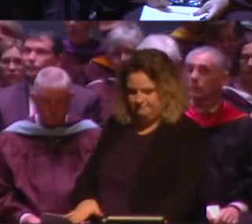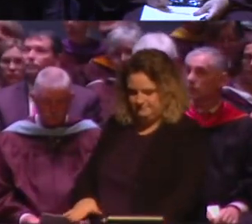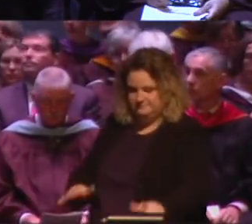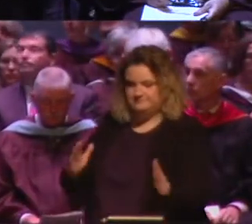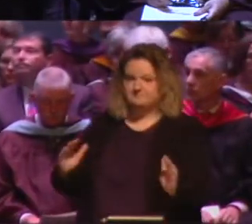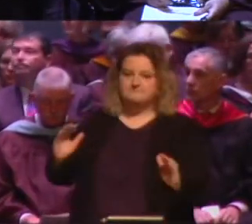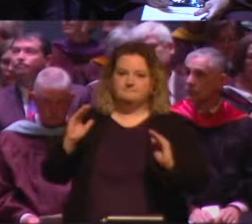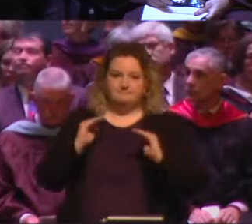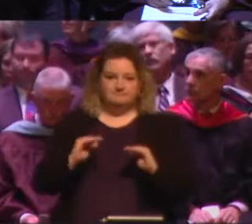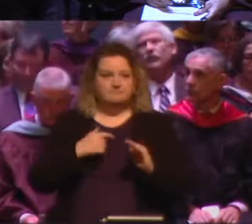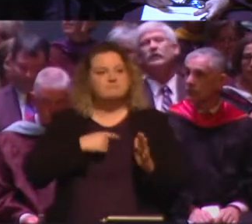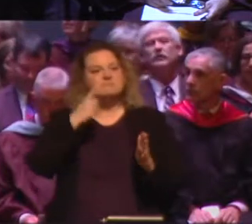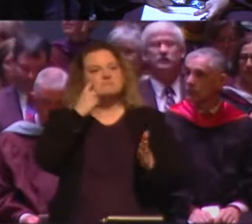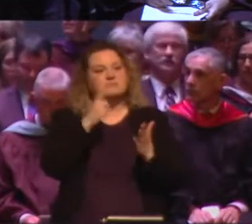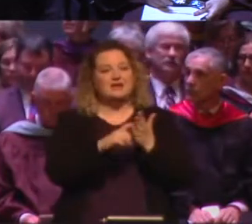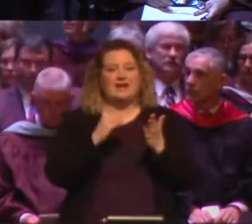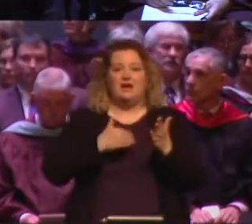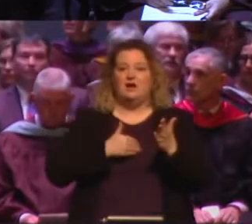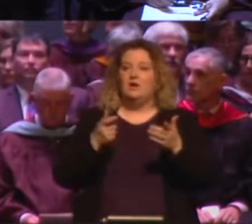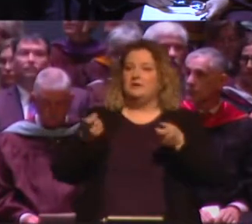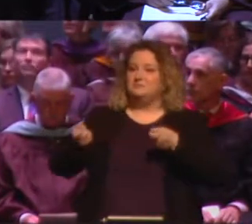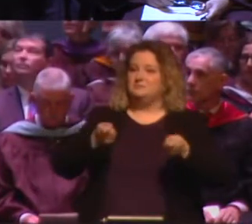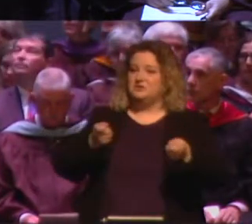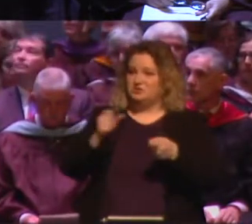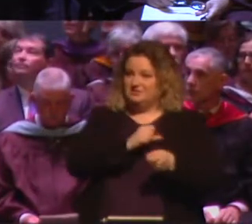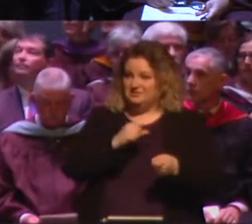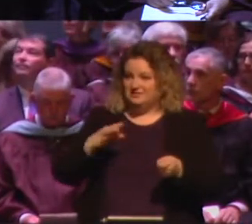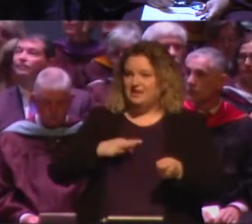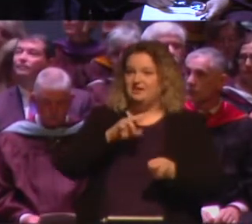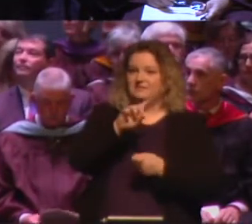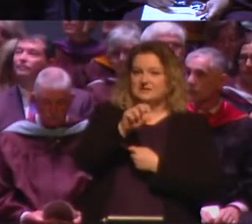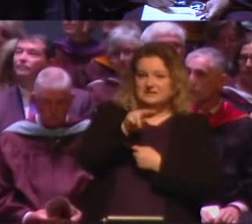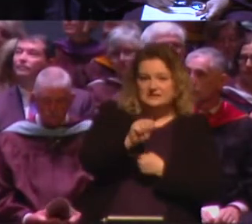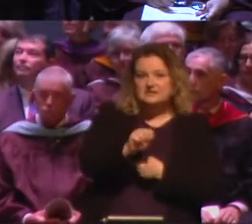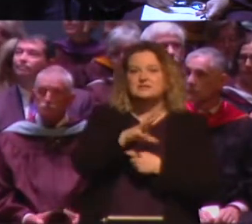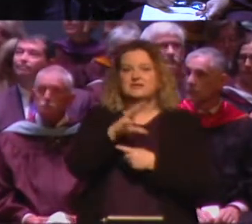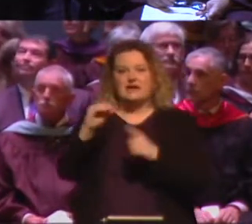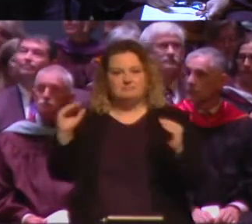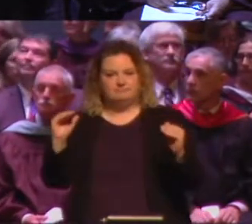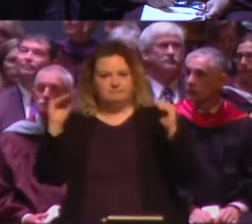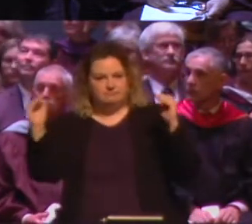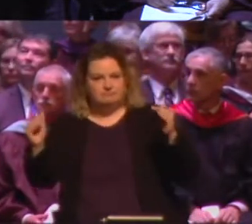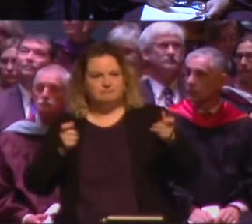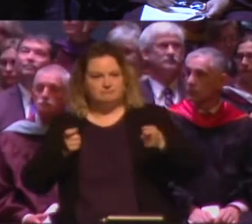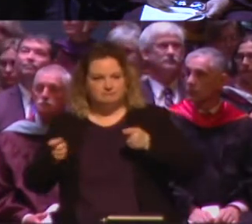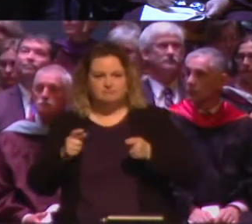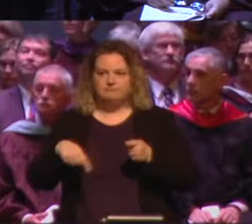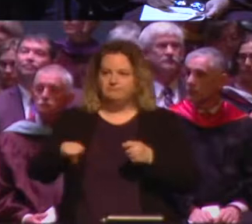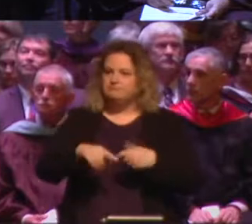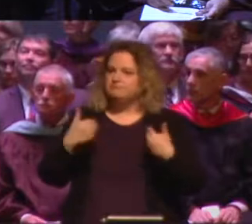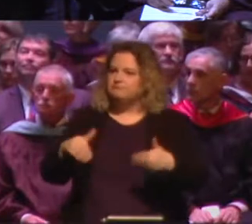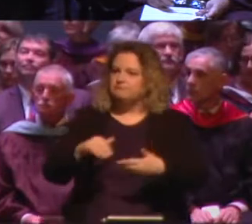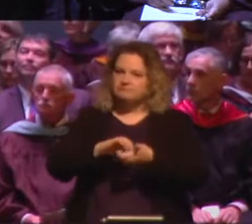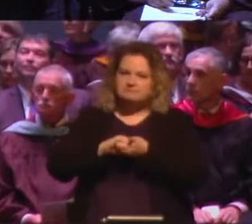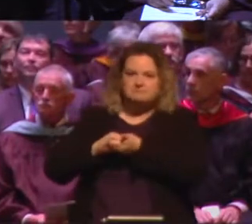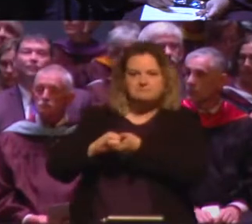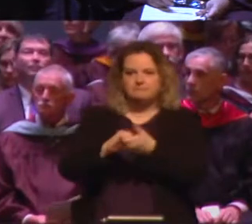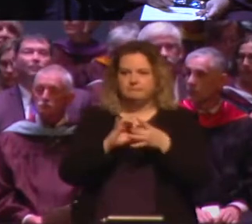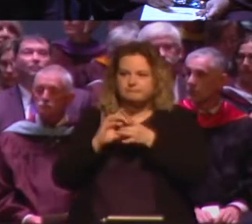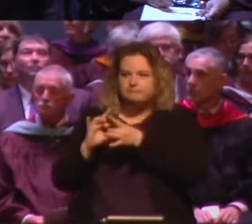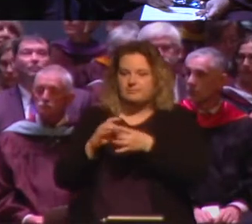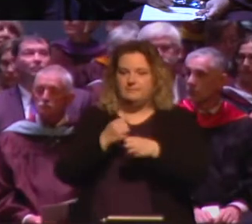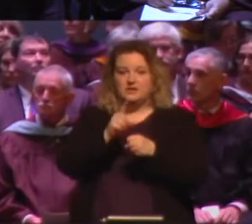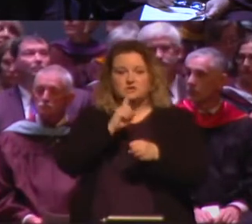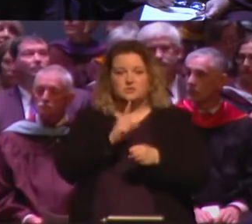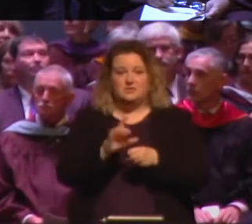Next, I would like to acknowledge the administration of the college, the deans, and the senior administration who work so well together to ensure the efficient